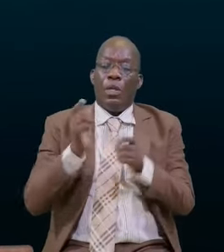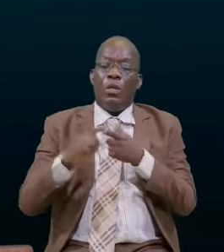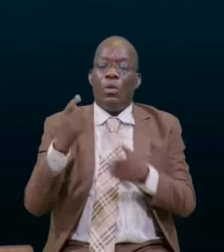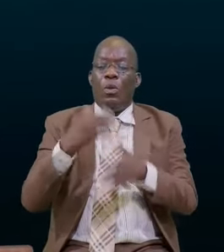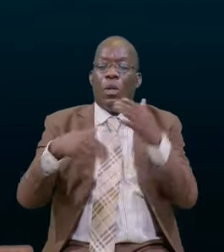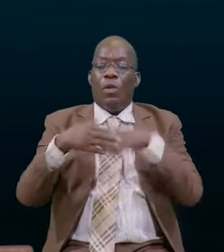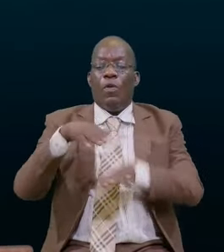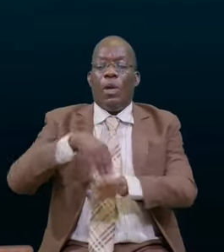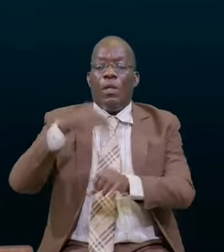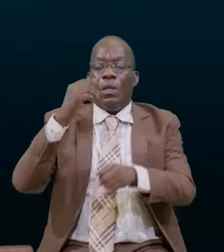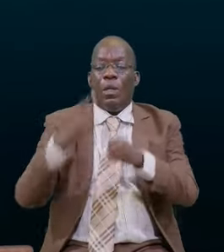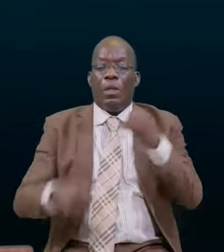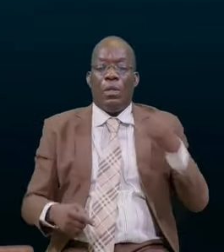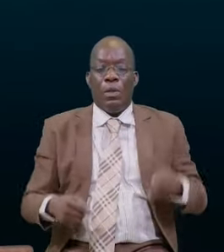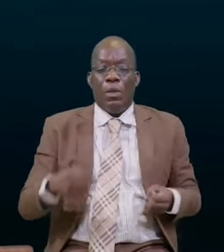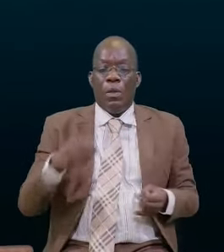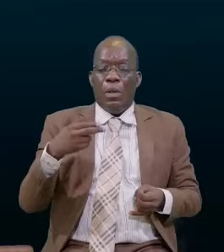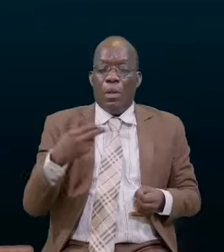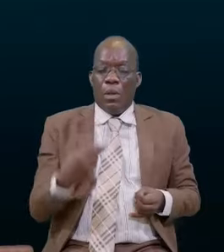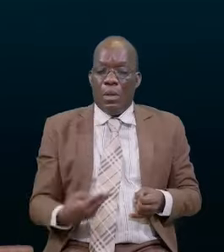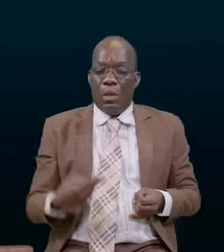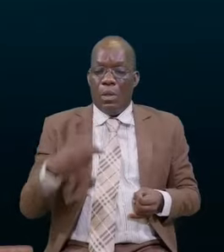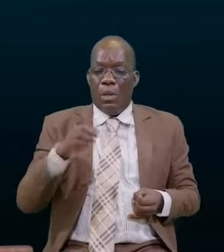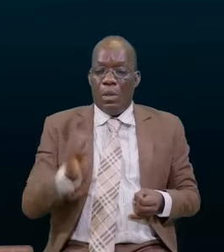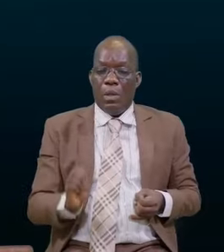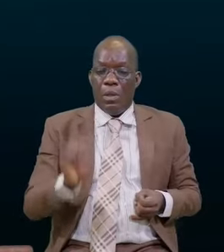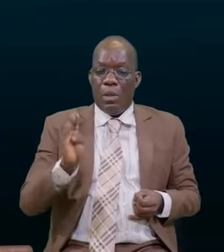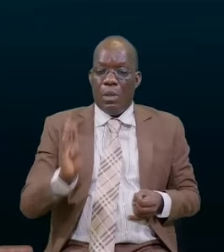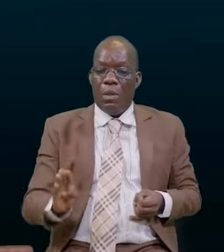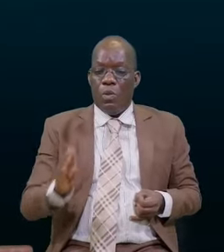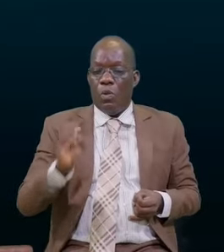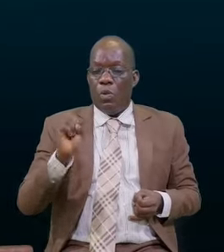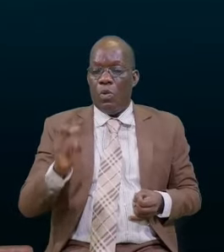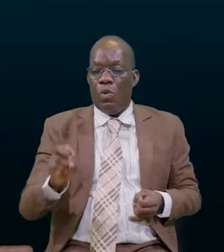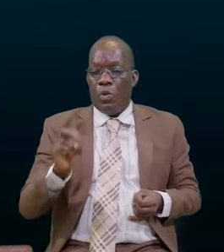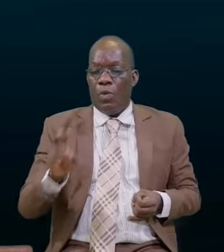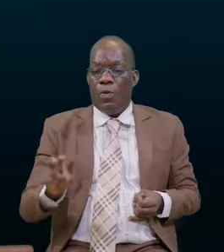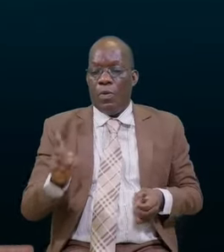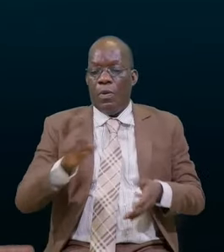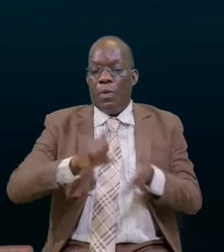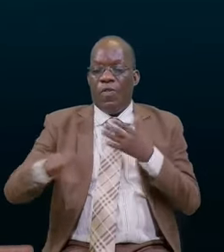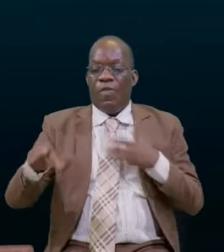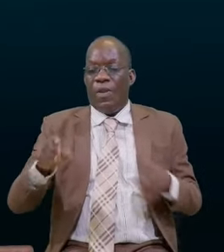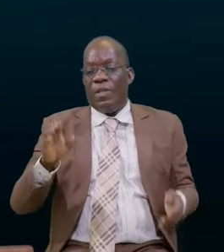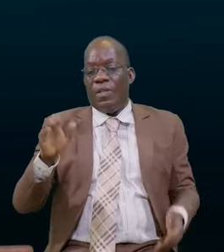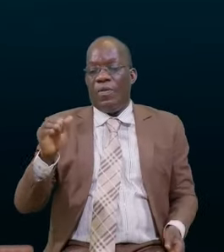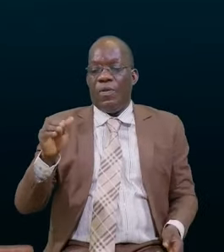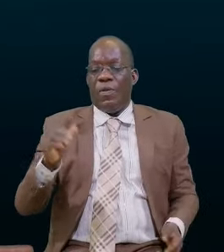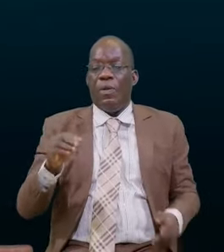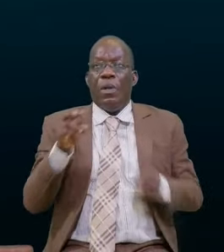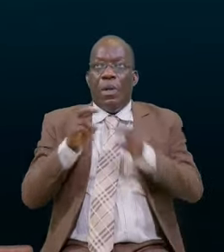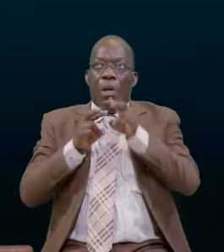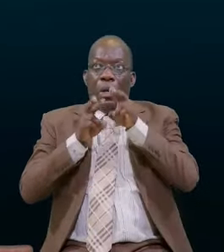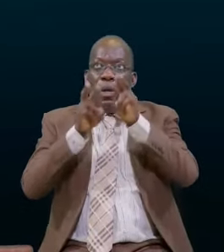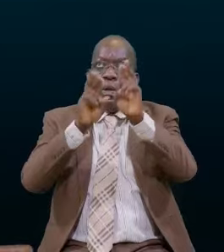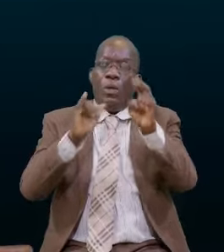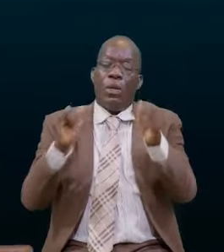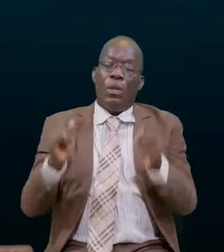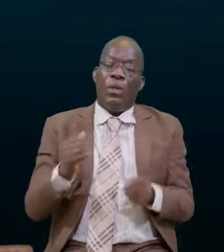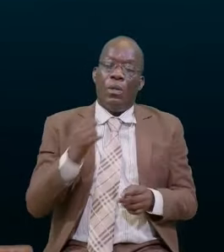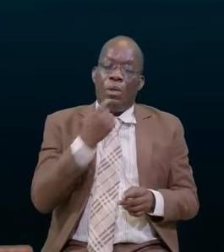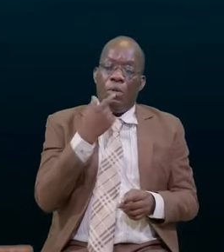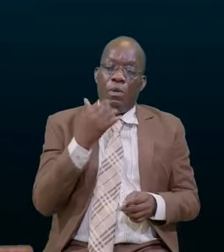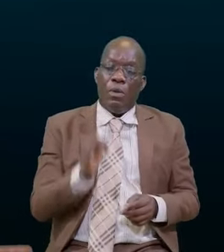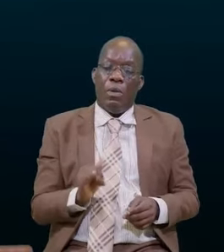12:15 Hebrews 12 I read verse 15 looking diligently L